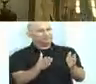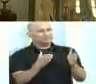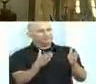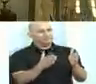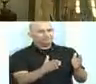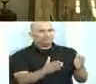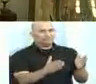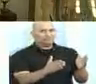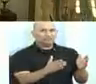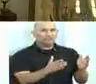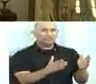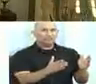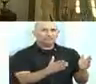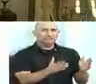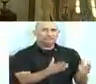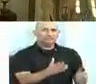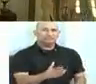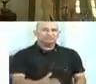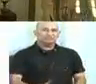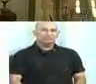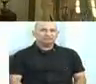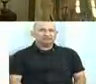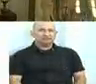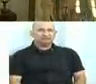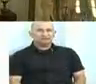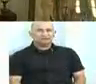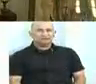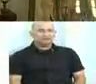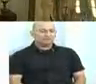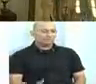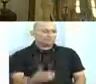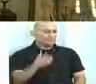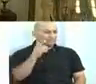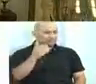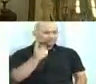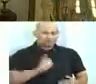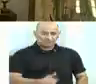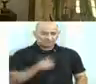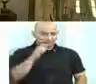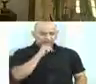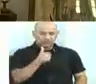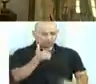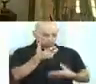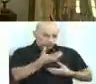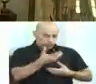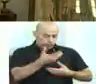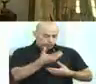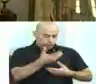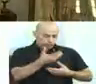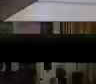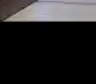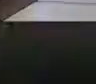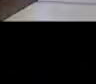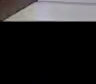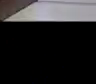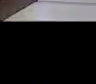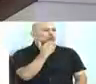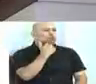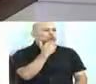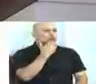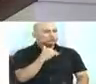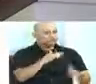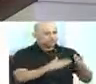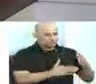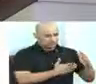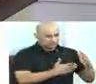righteousness. I dare not trust the sweetest frame,